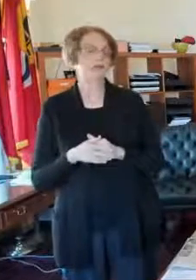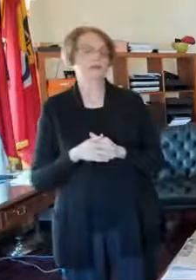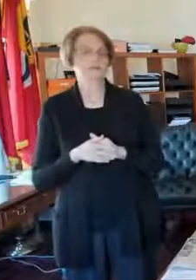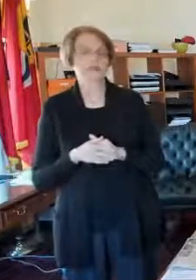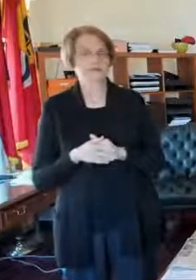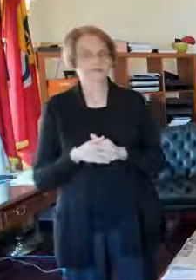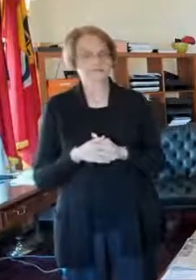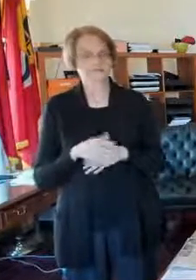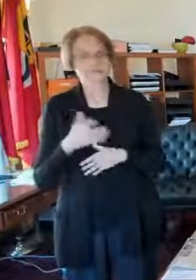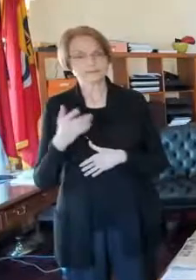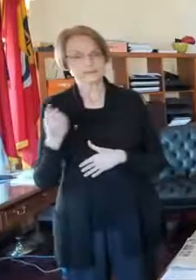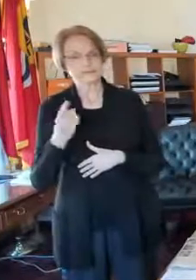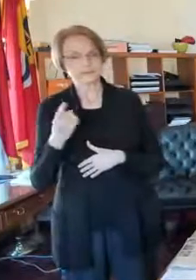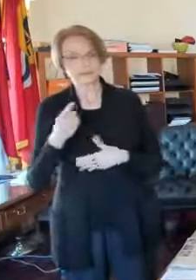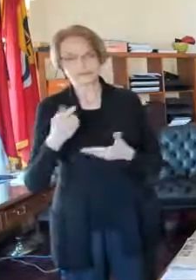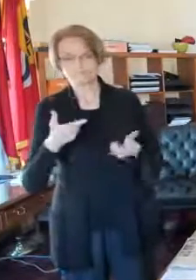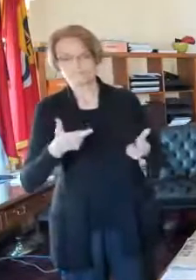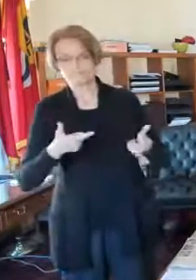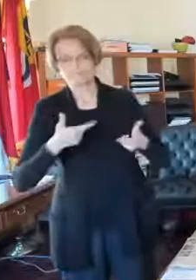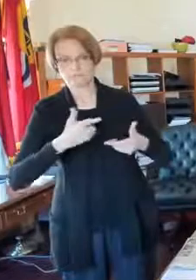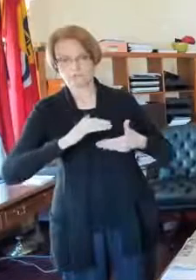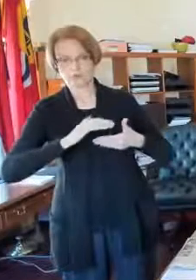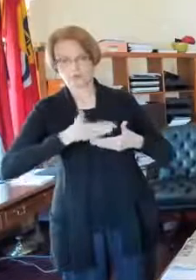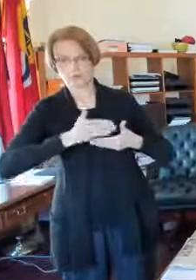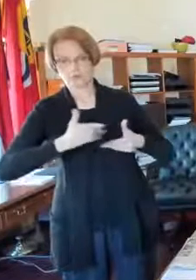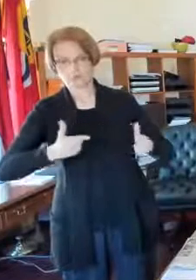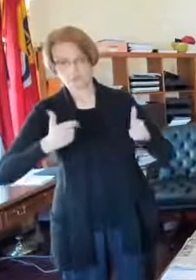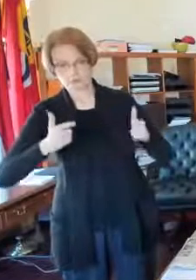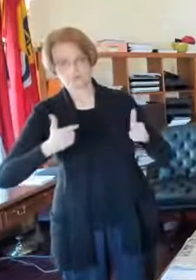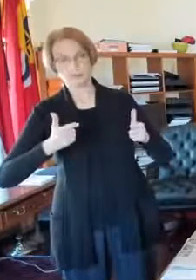brought me the computer over here to look at.